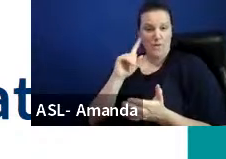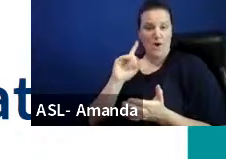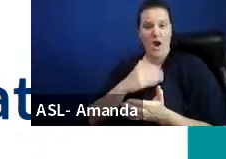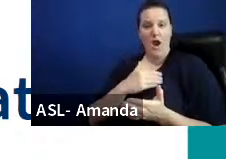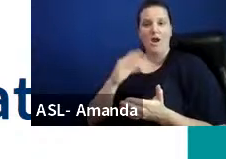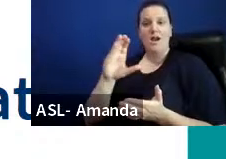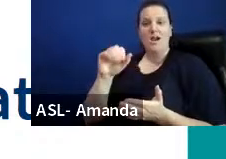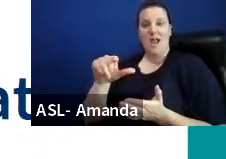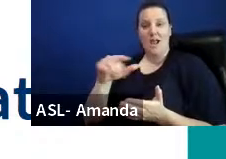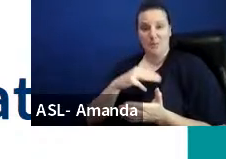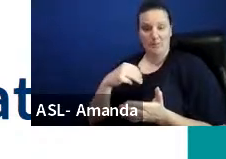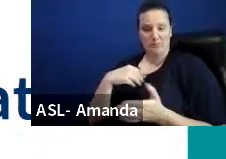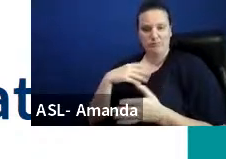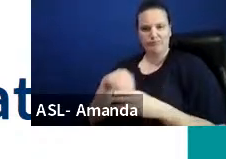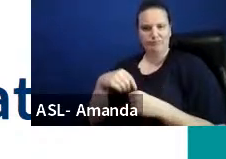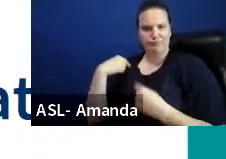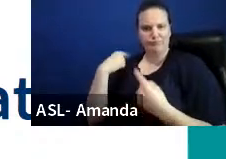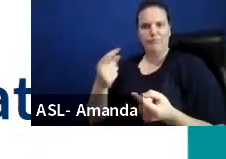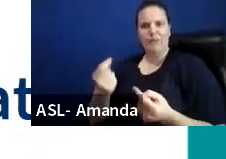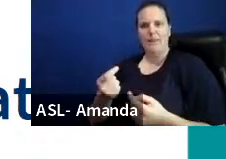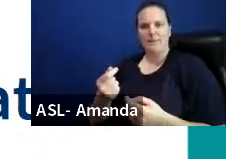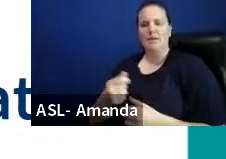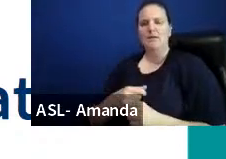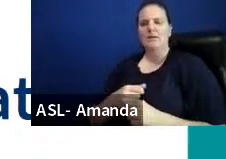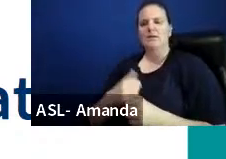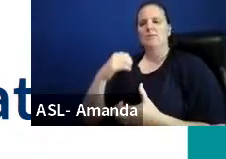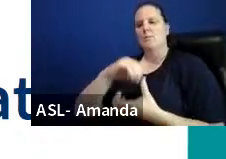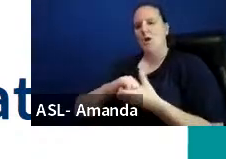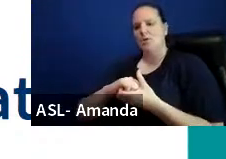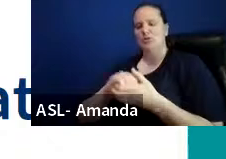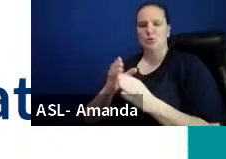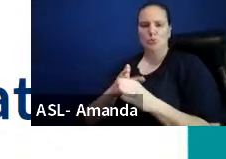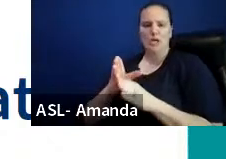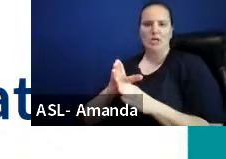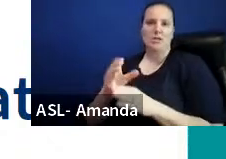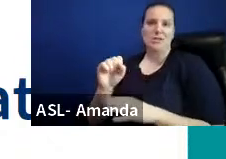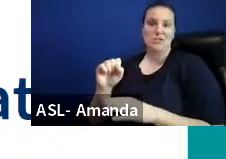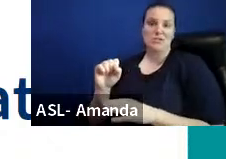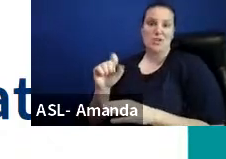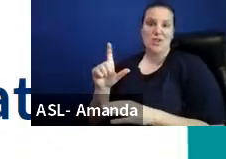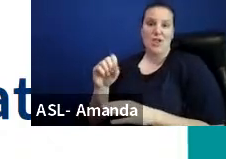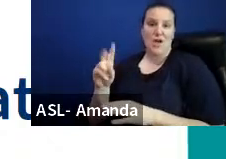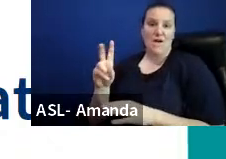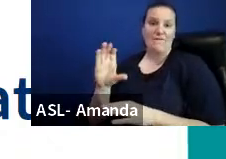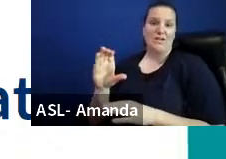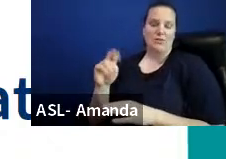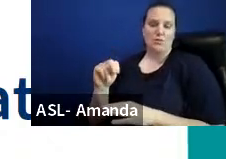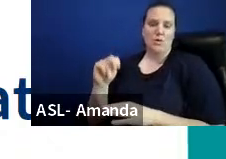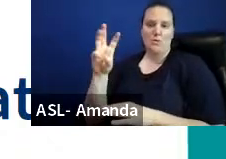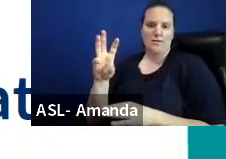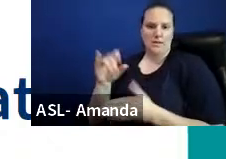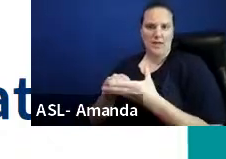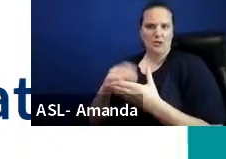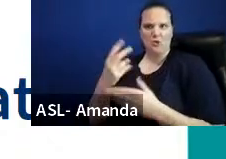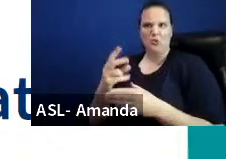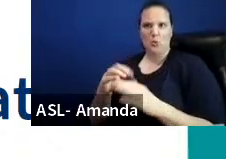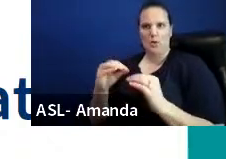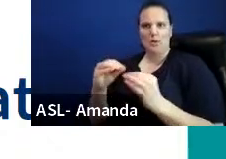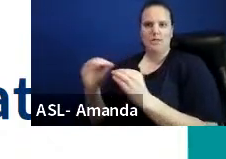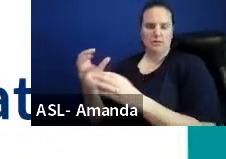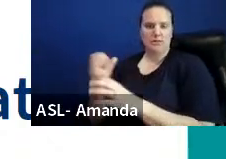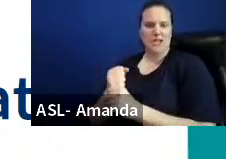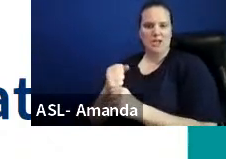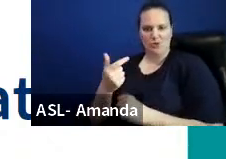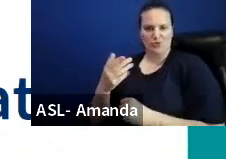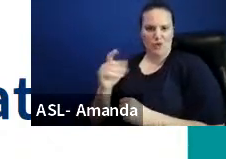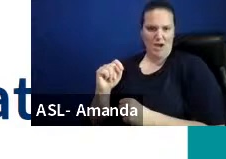who have been here for a little bit, Partners in Career and the Slavic Community Center of the Northwest are 2 organizations that received